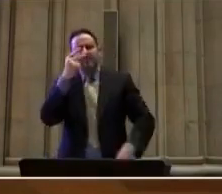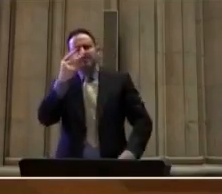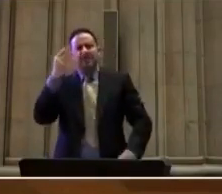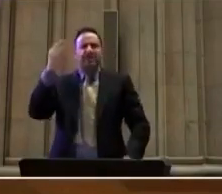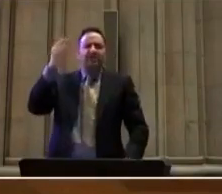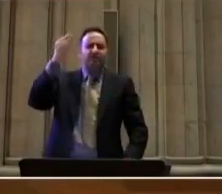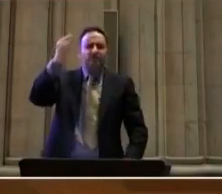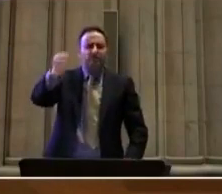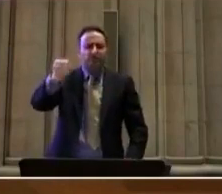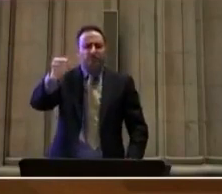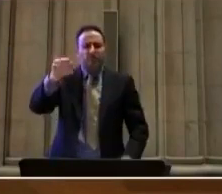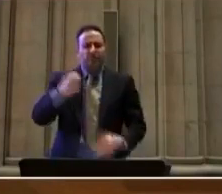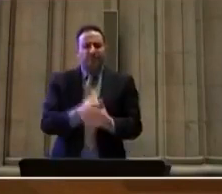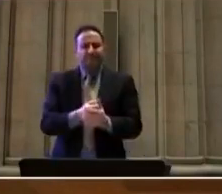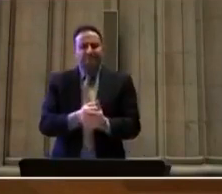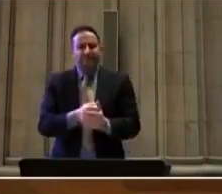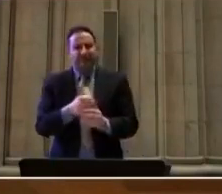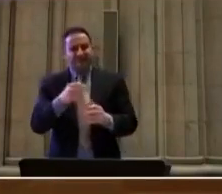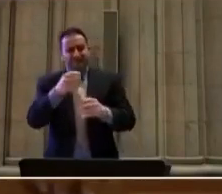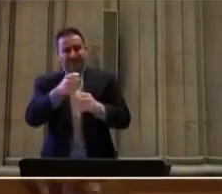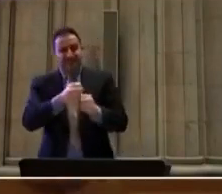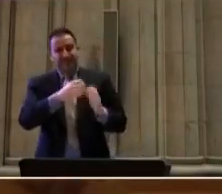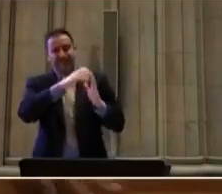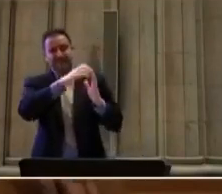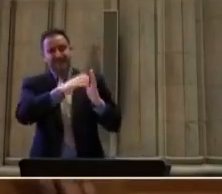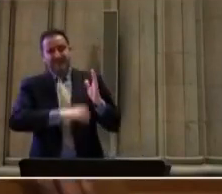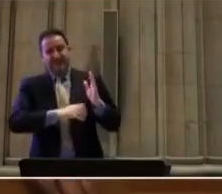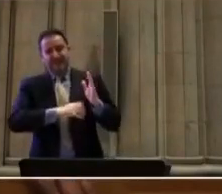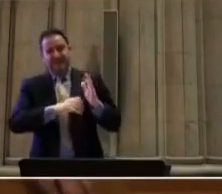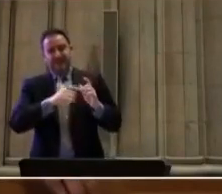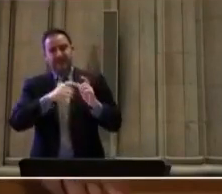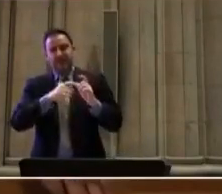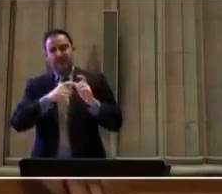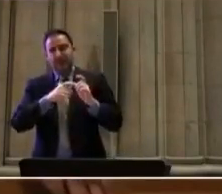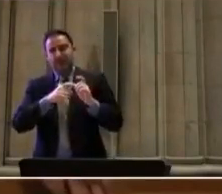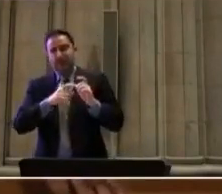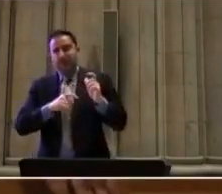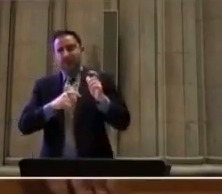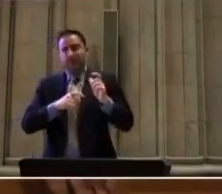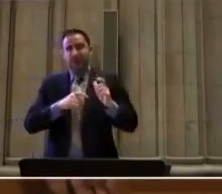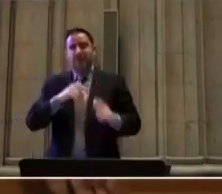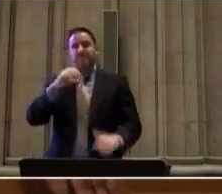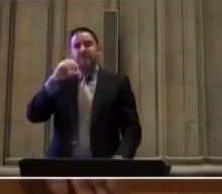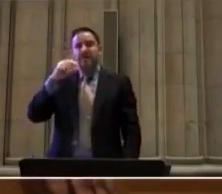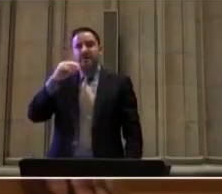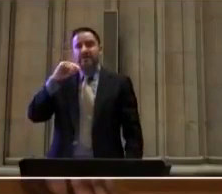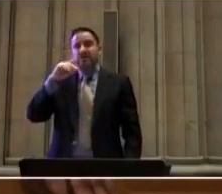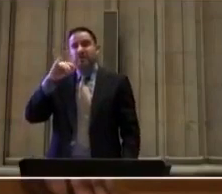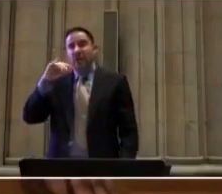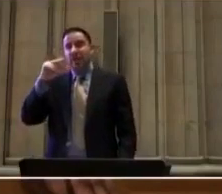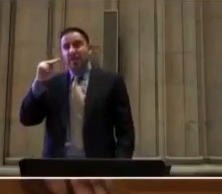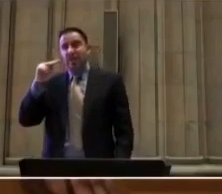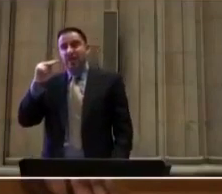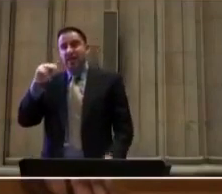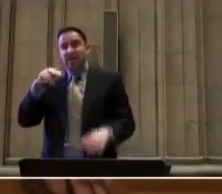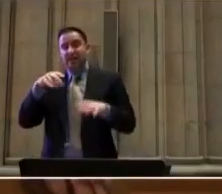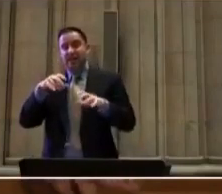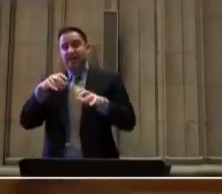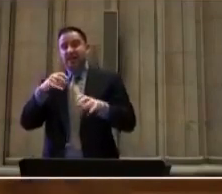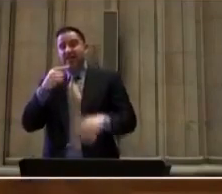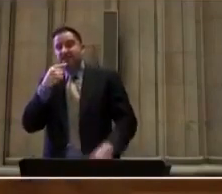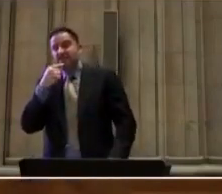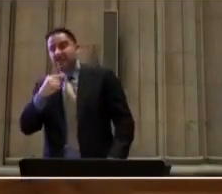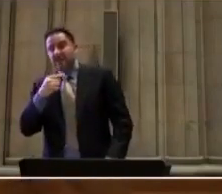future, may have taken his text from the old Chitlin' Circuit comet Moms Mabley, who used to tell what